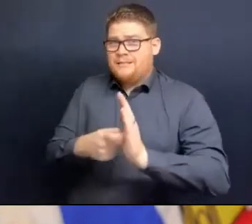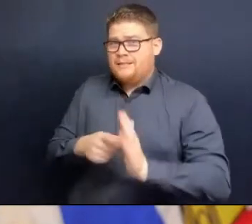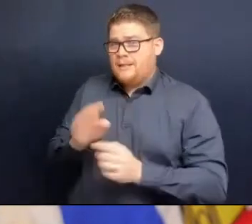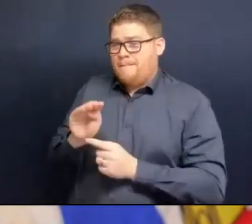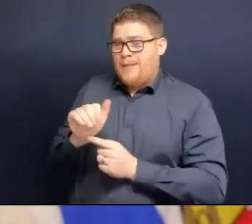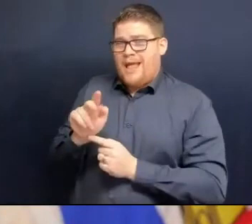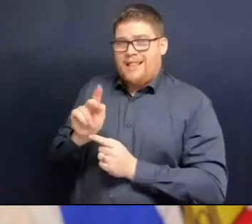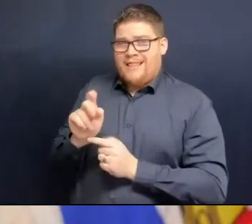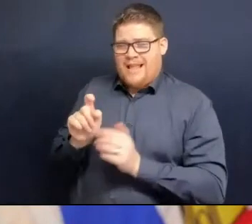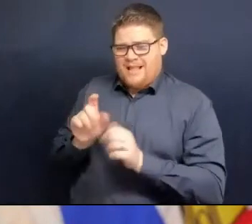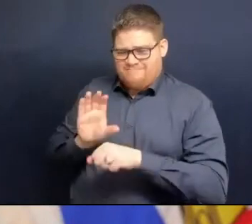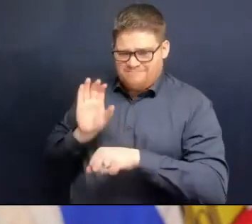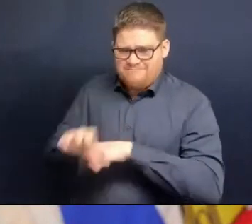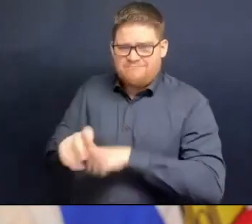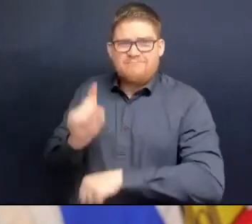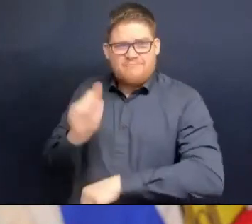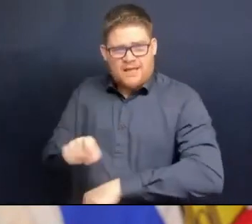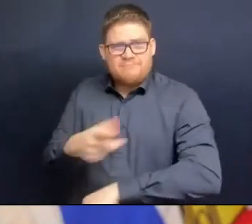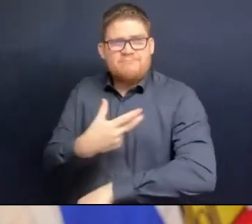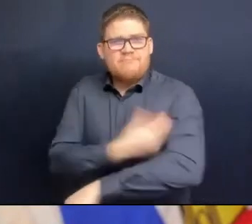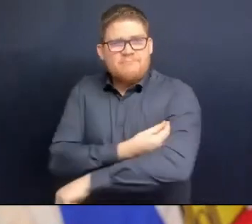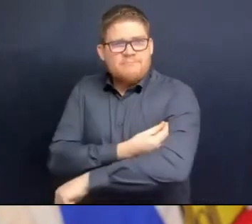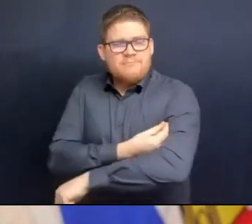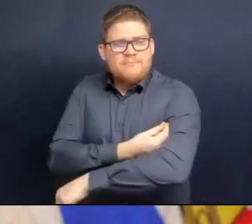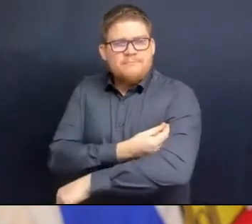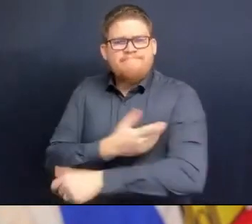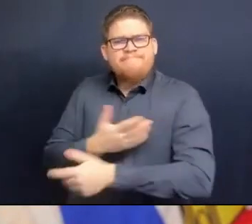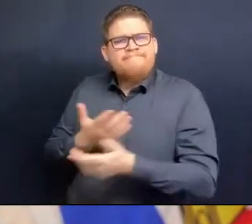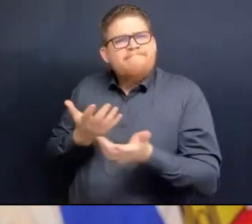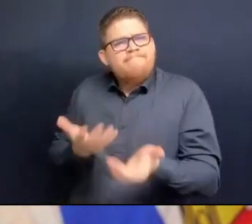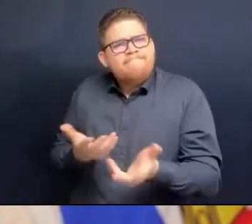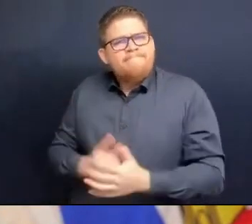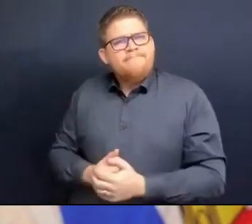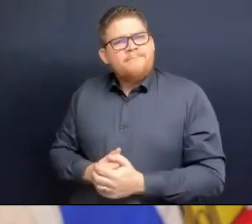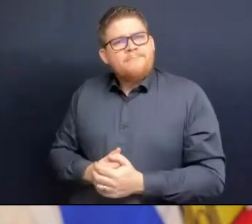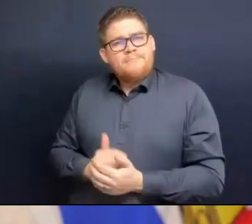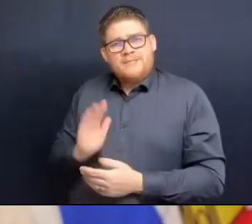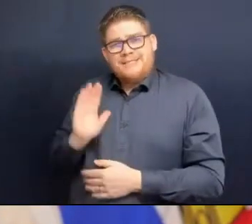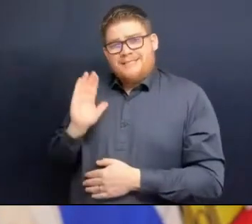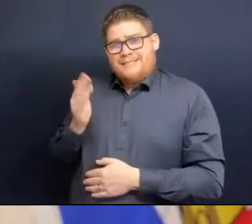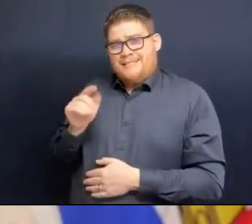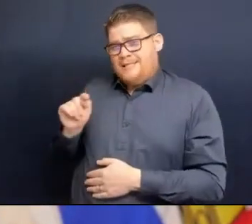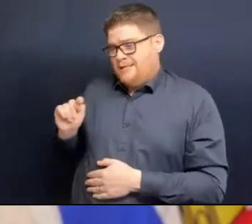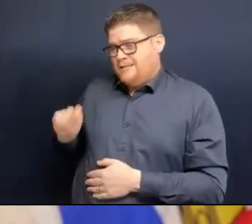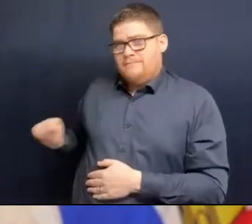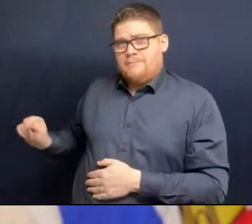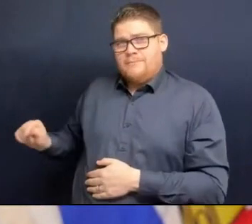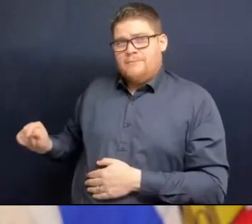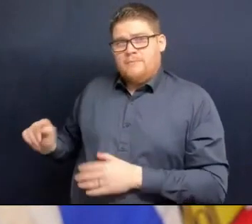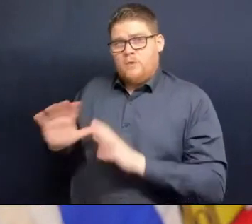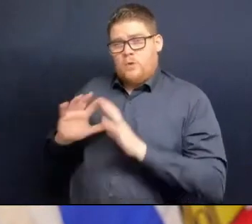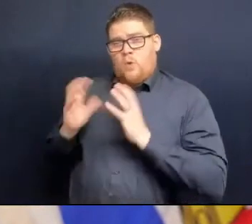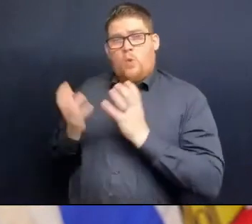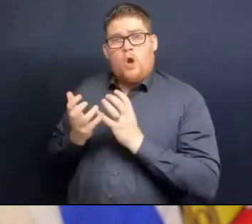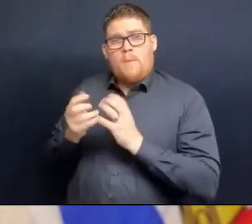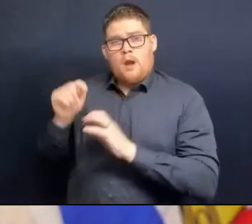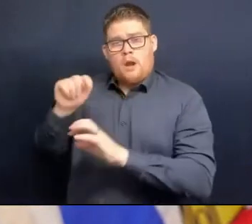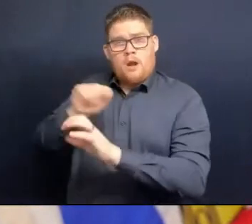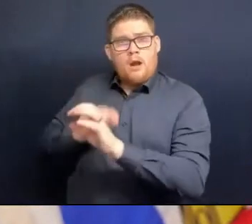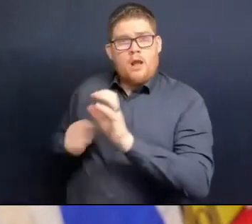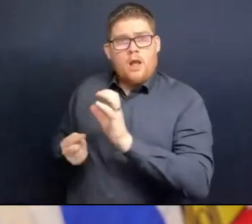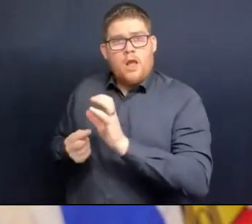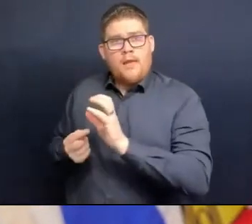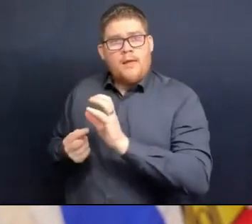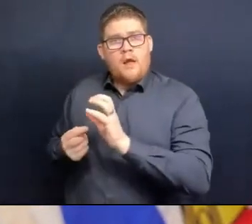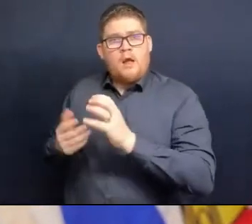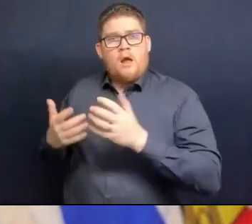jurisdictions, both globally and here in Canada, where largely people are getting rid of vaccine